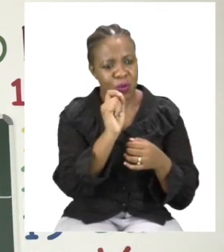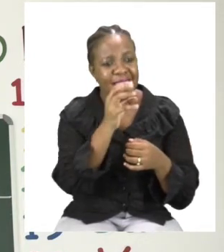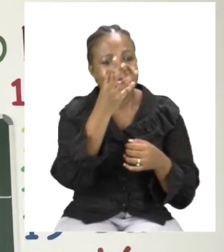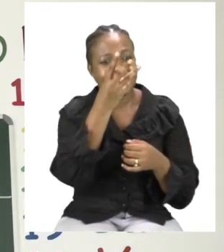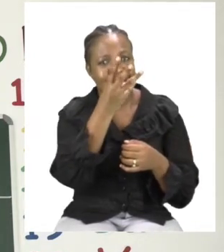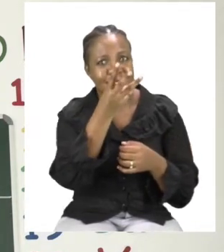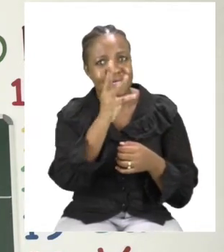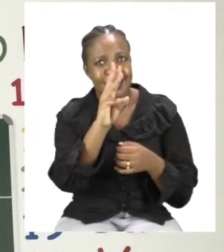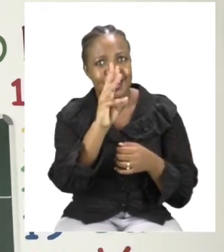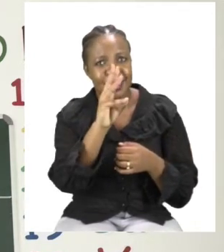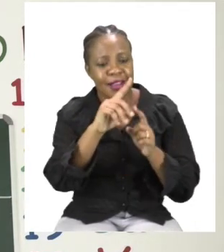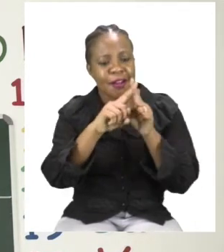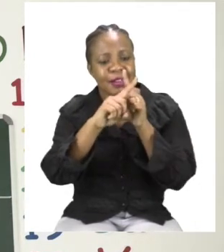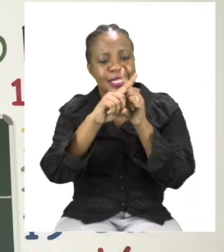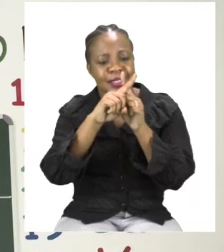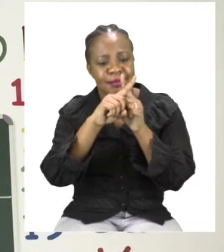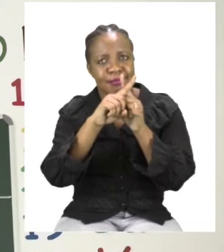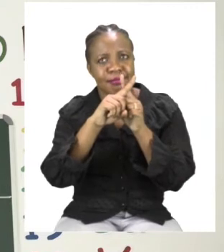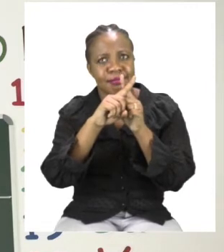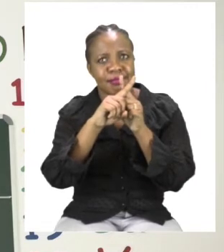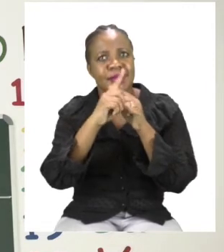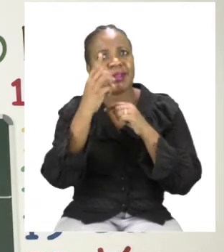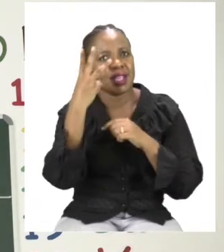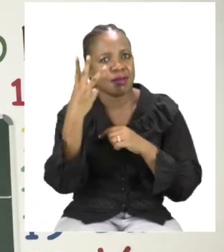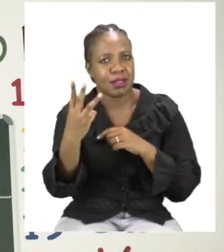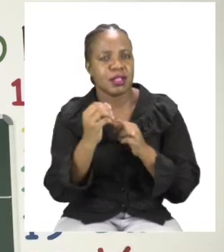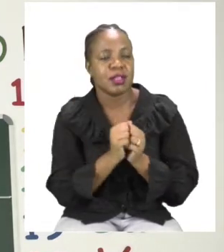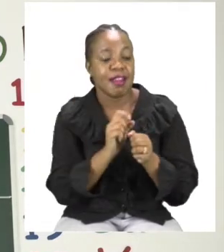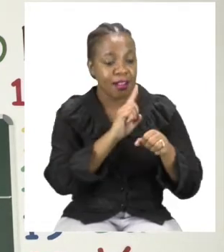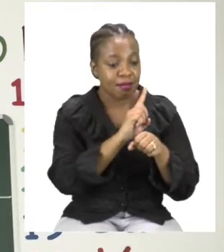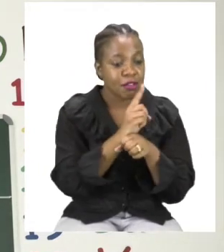6 times 3.